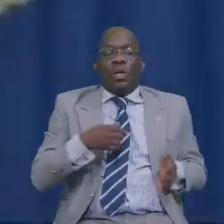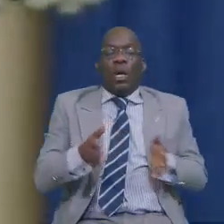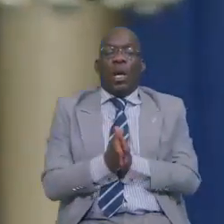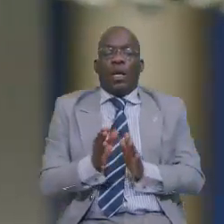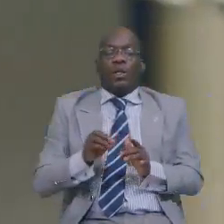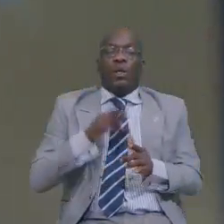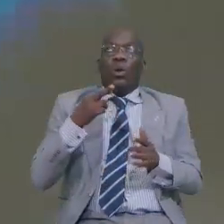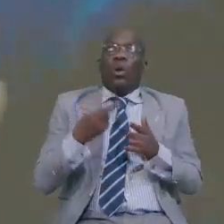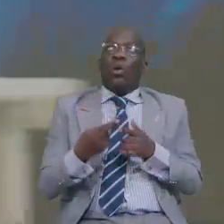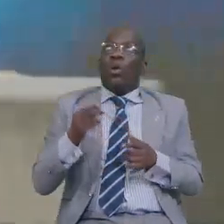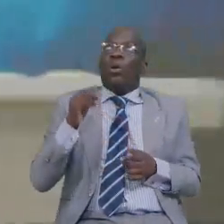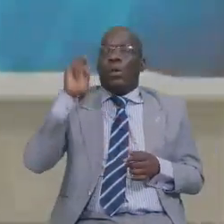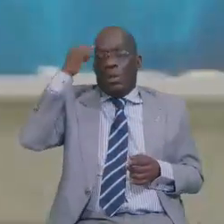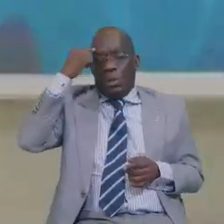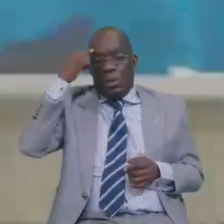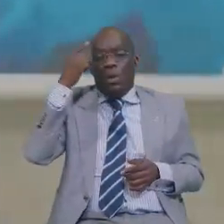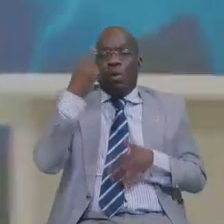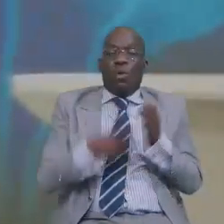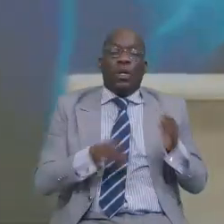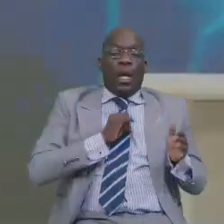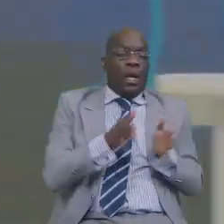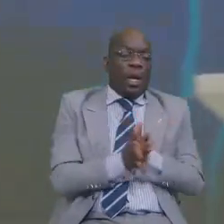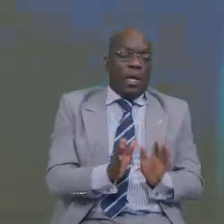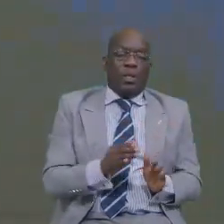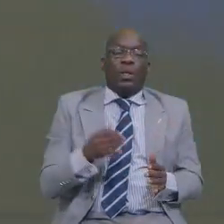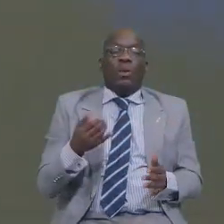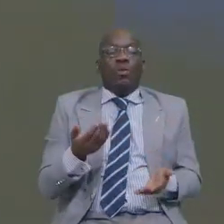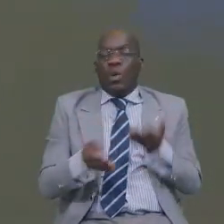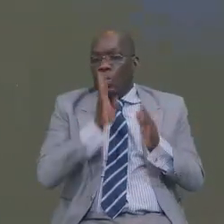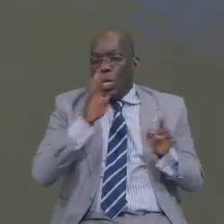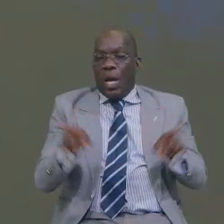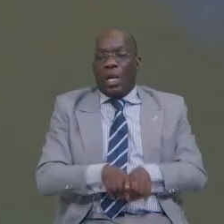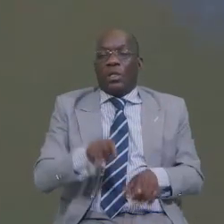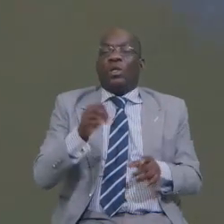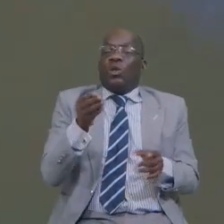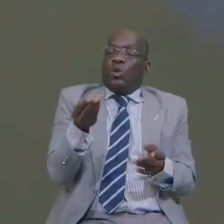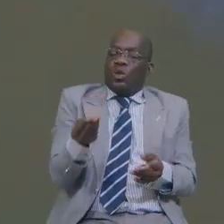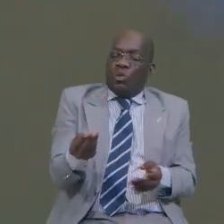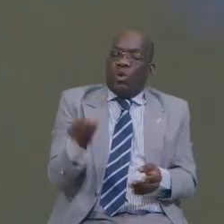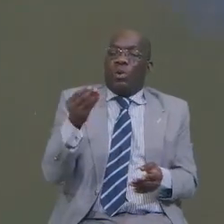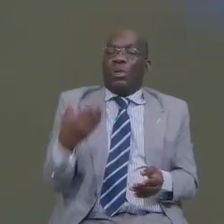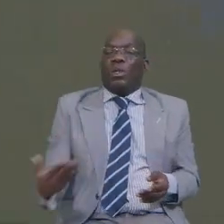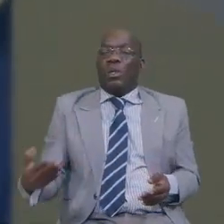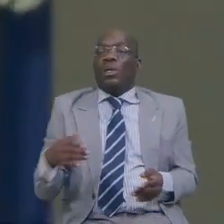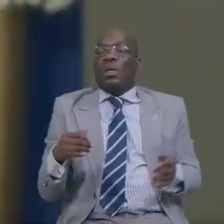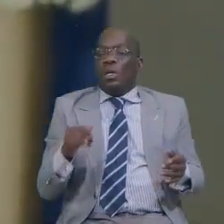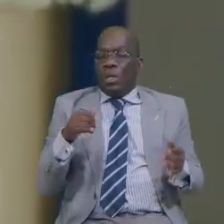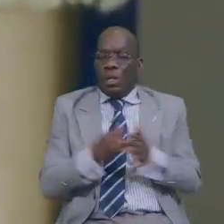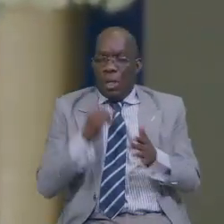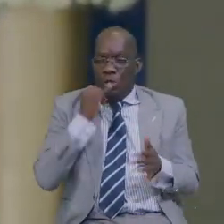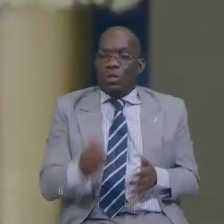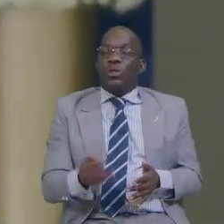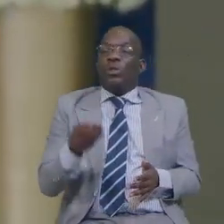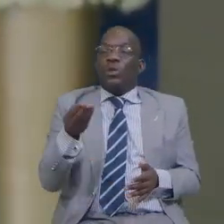My petition, what I'm asking, is like a child's play. It's too small for God. I'm telling an